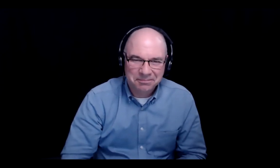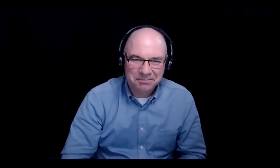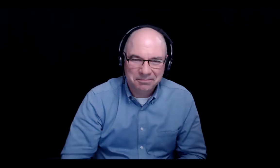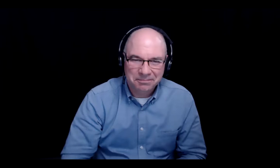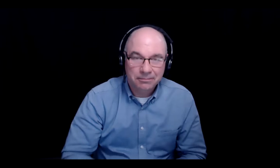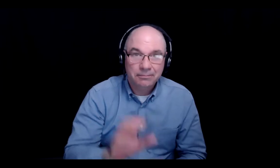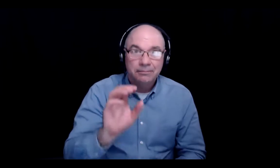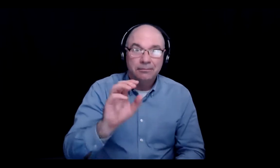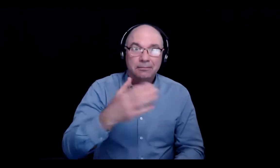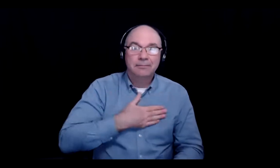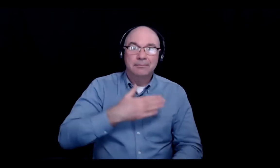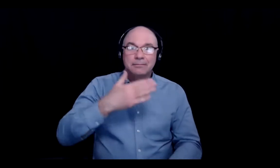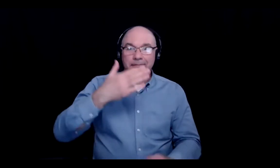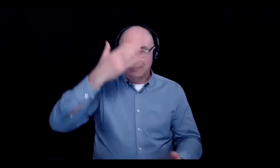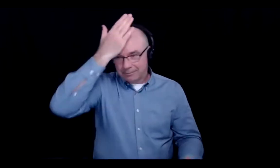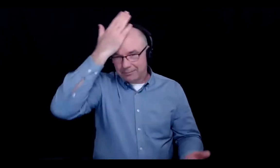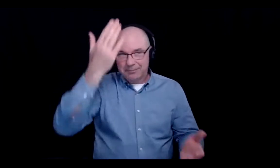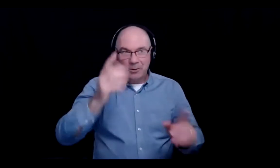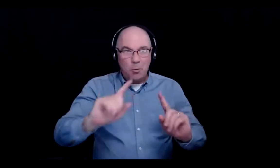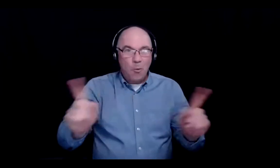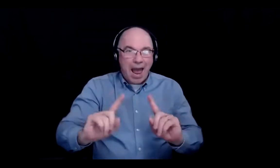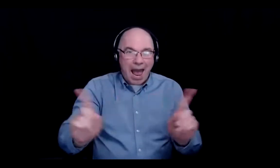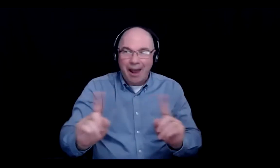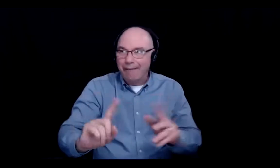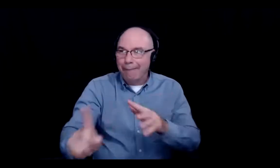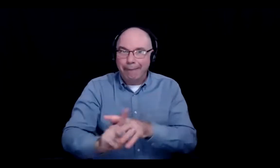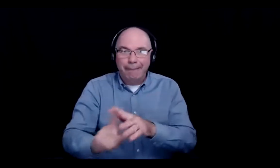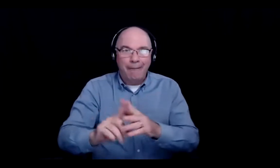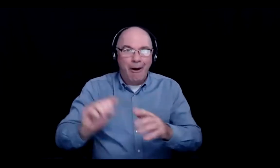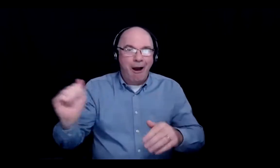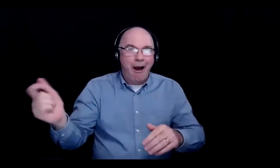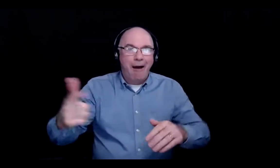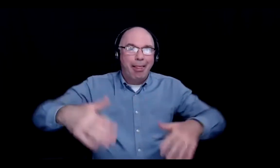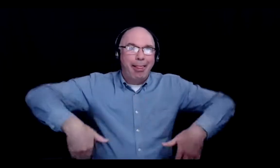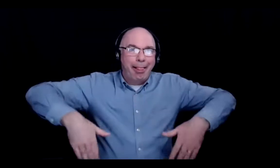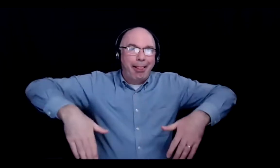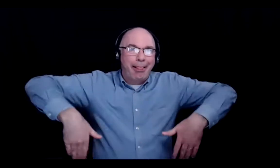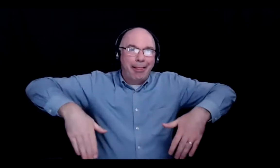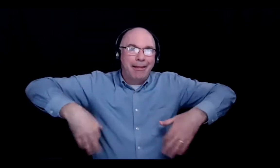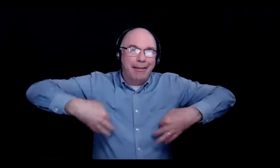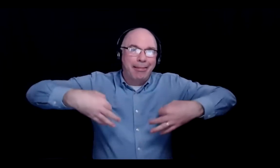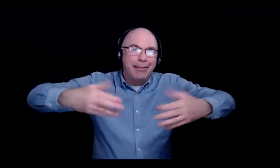Oh my goodness, where are they? Everybody is slow today. I know.